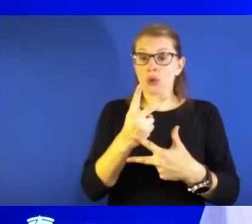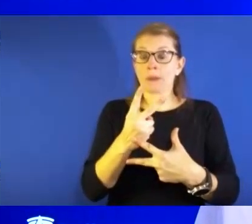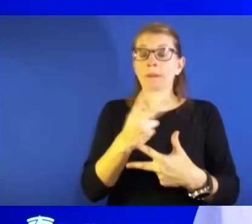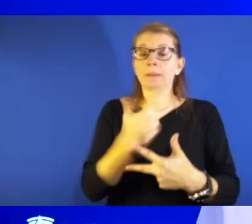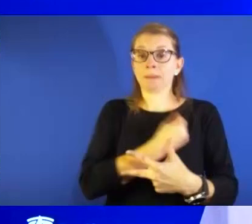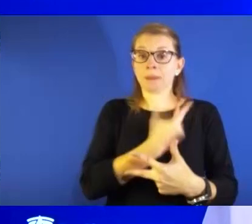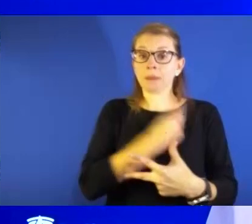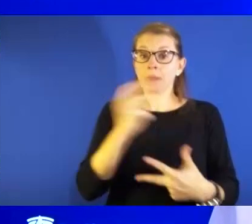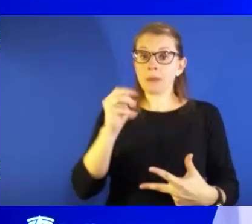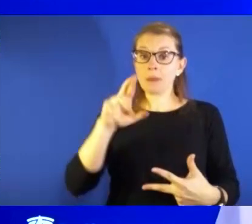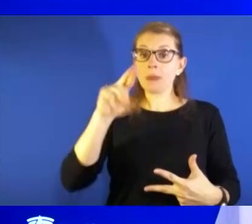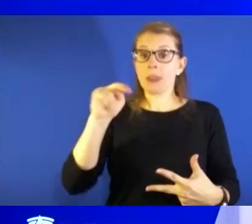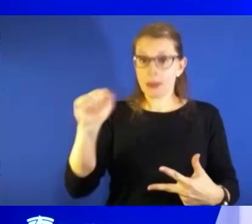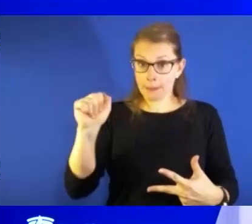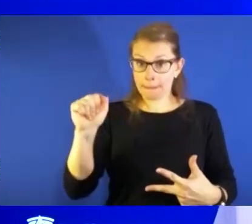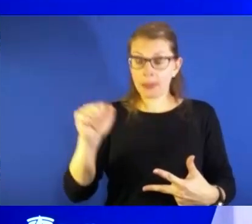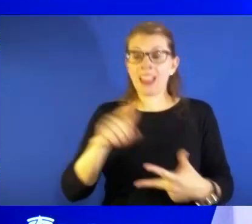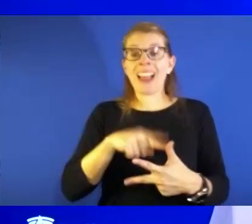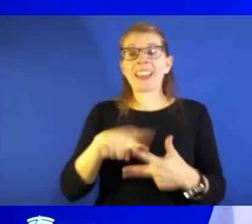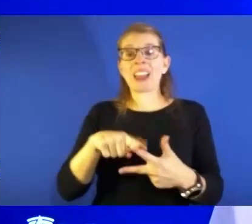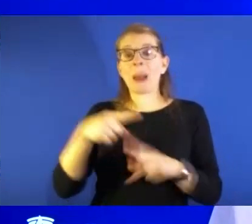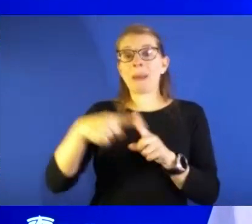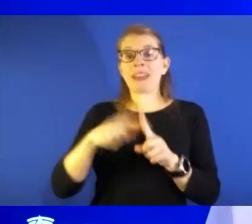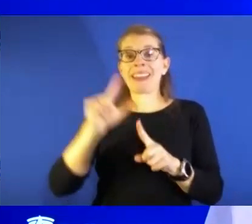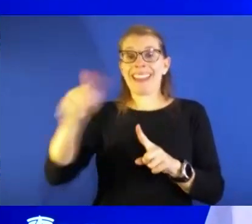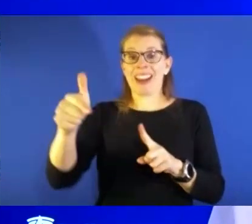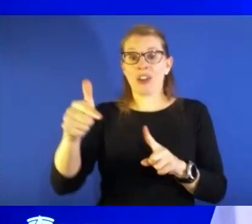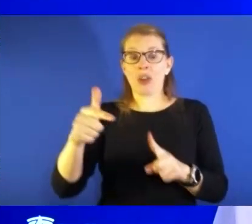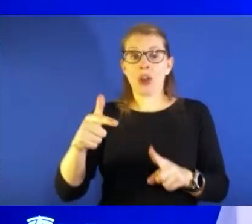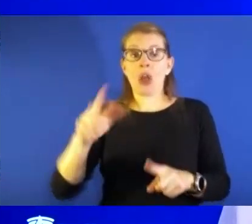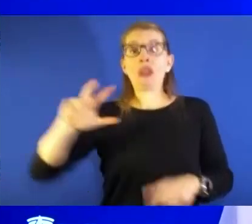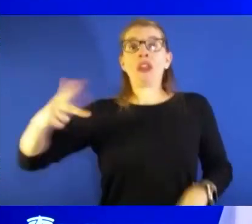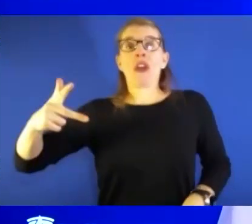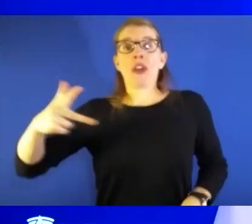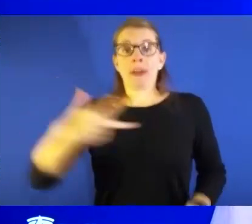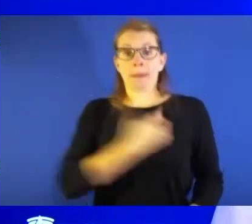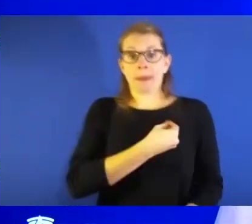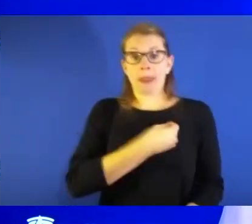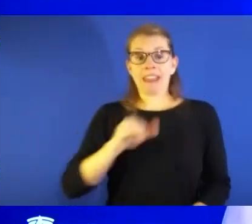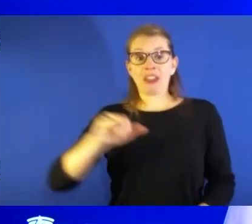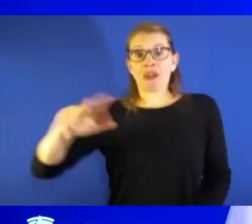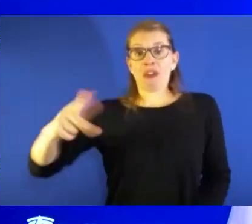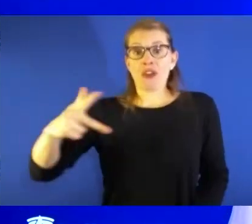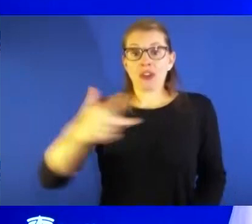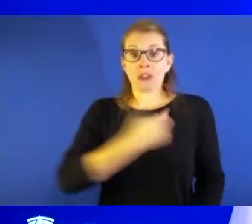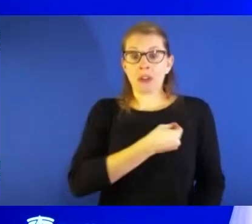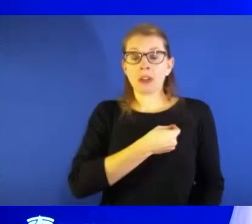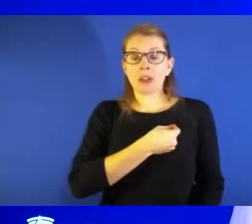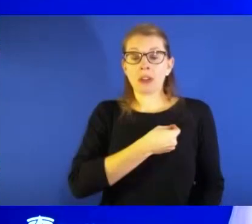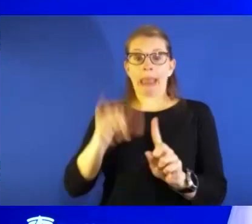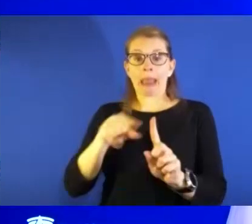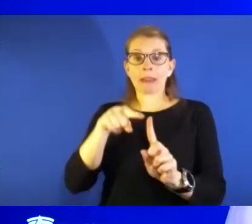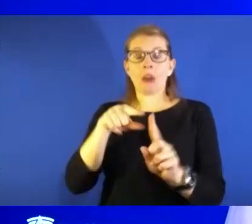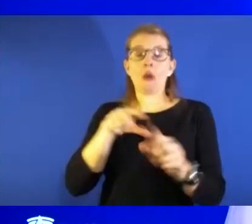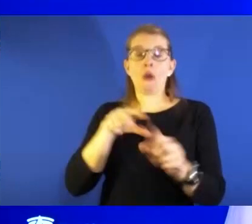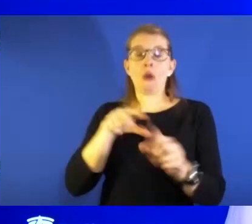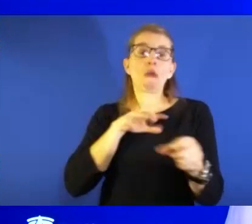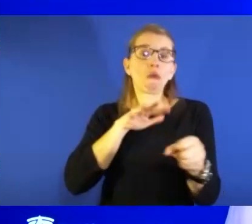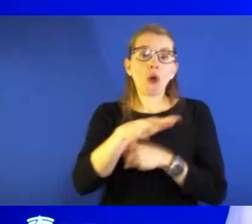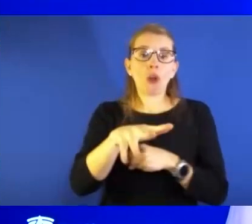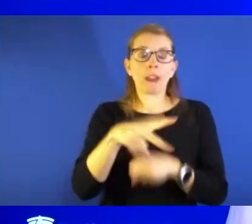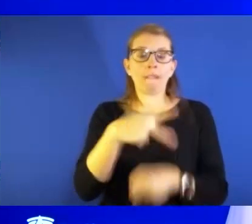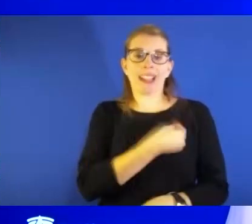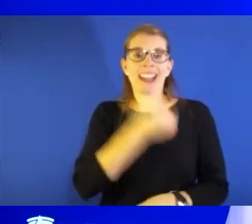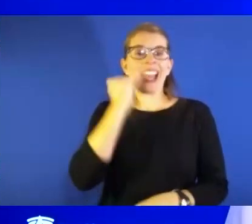mRNA, and then at least a month later you can get that third. Really, that third dose is what we considered fully vaccinated if you are